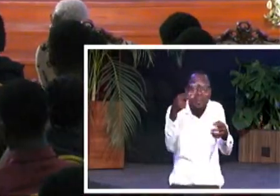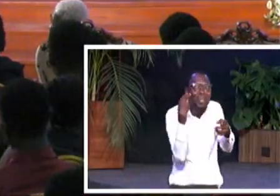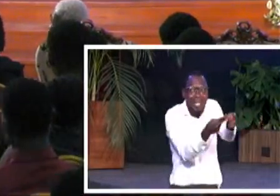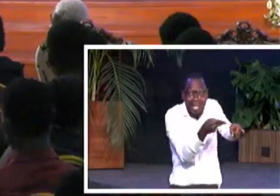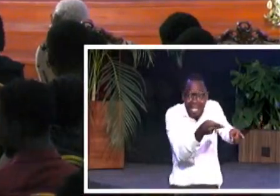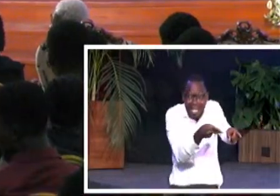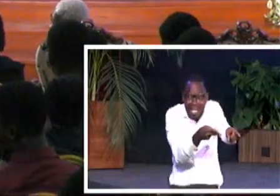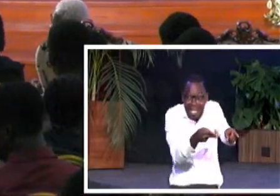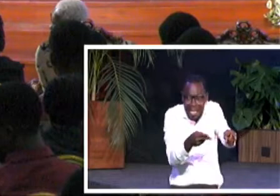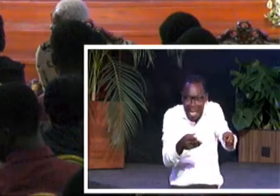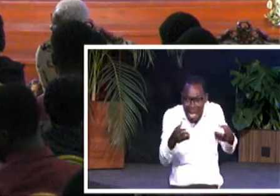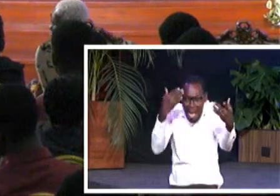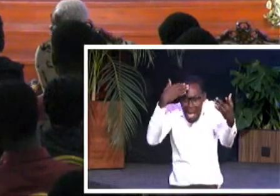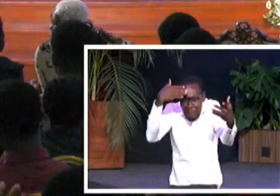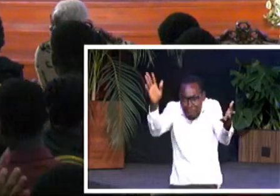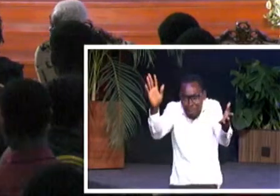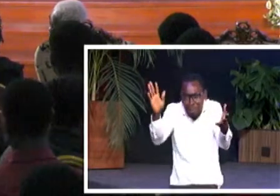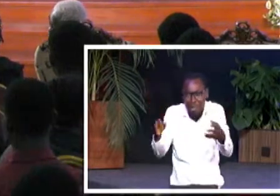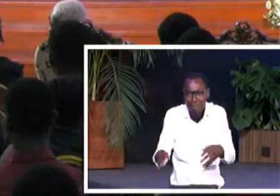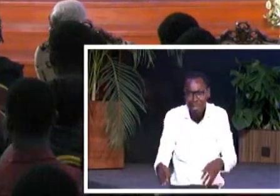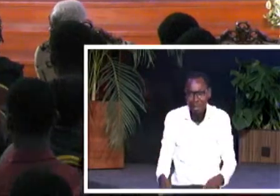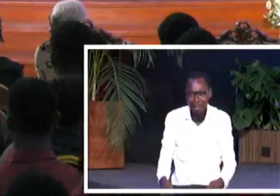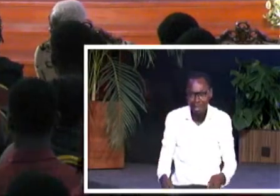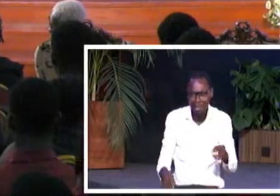Catherine. We want to give out the laptop.